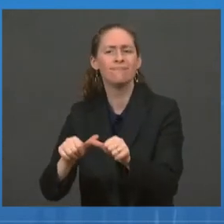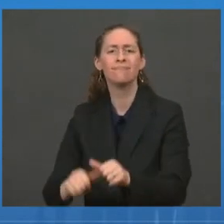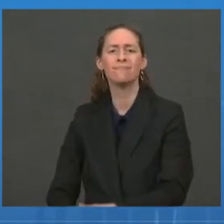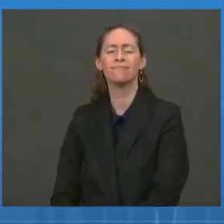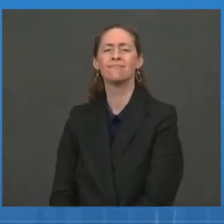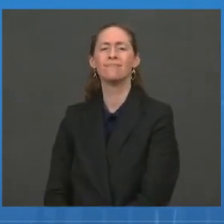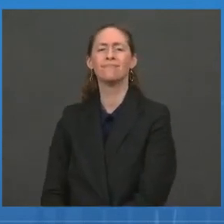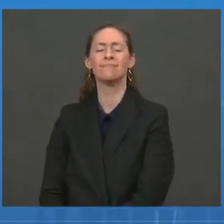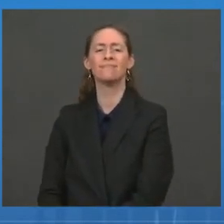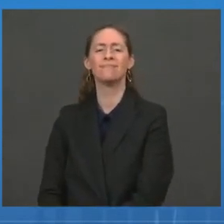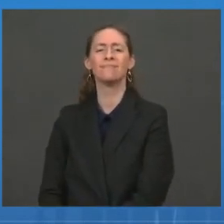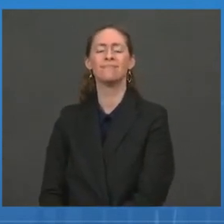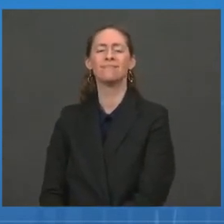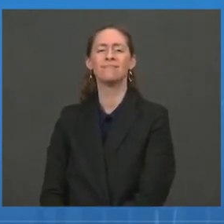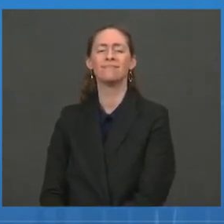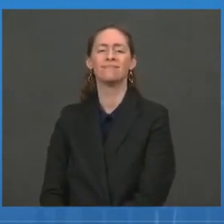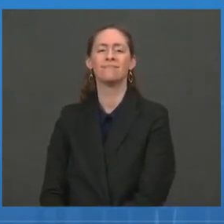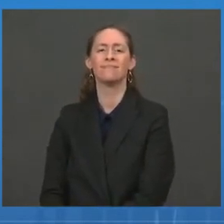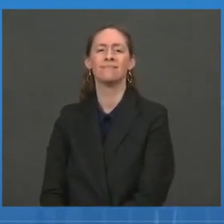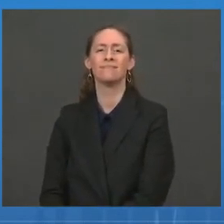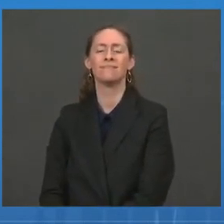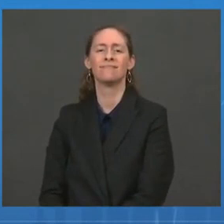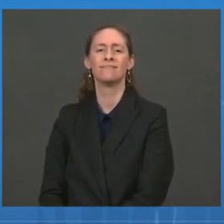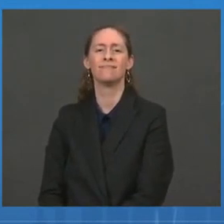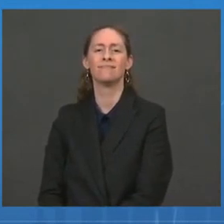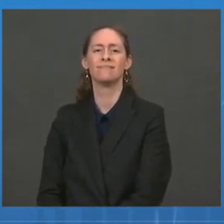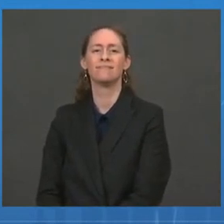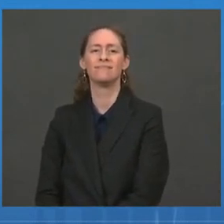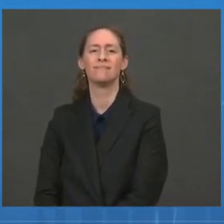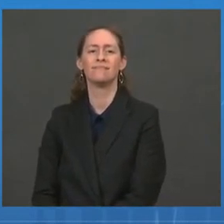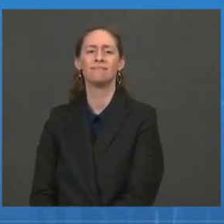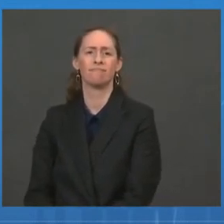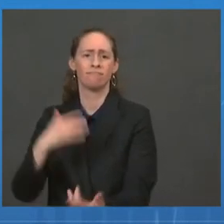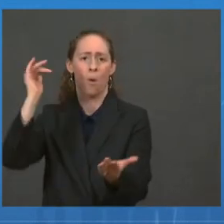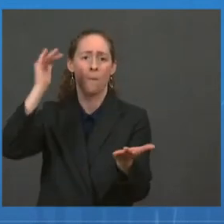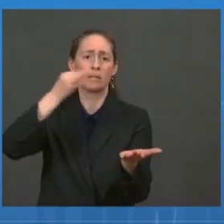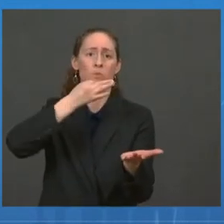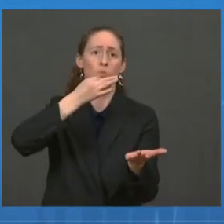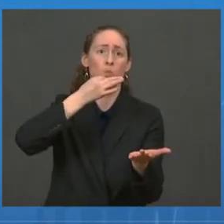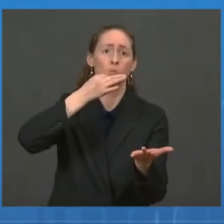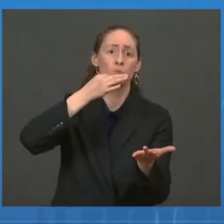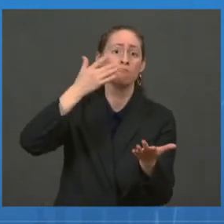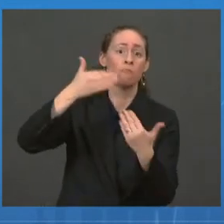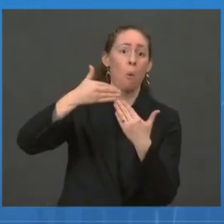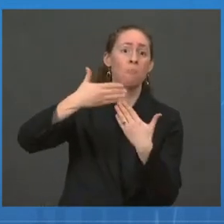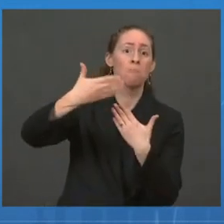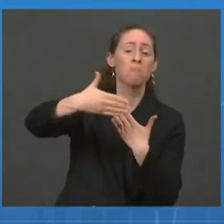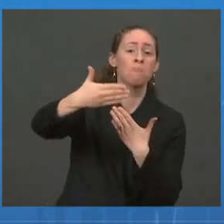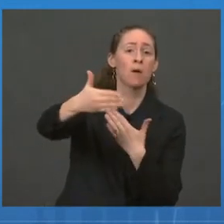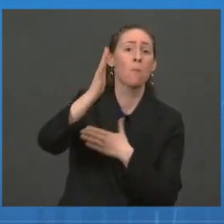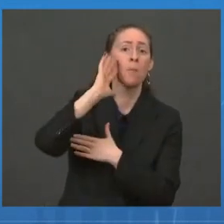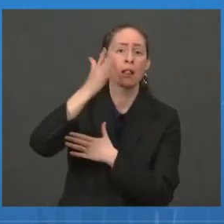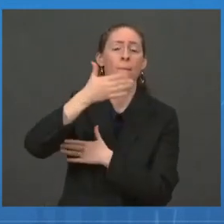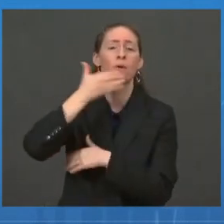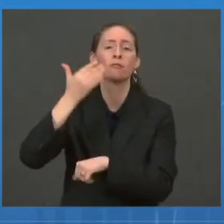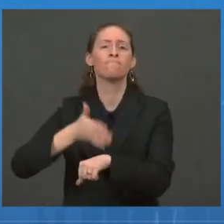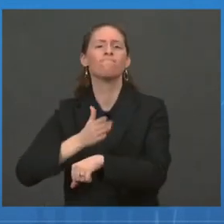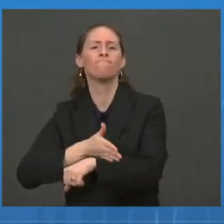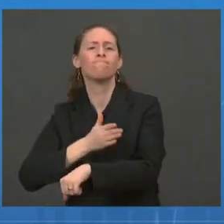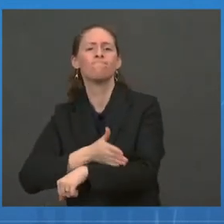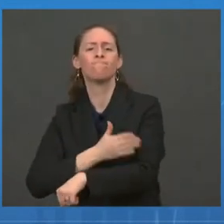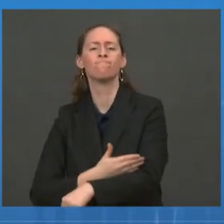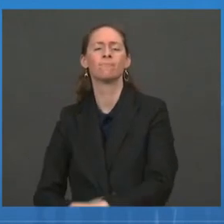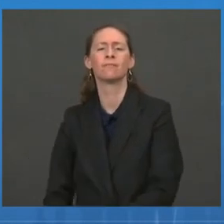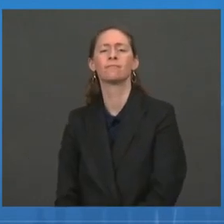stepping back the united states is doing just what the president said we would do which is leading the effort to vaccinate the world